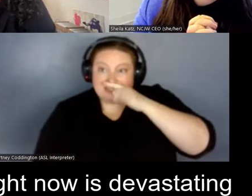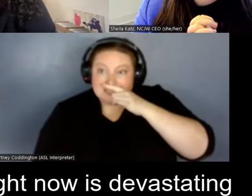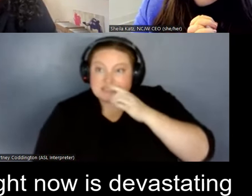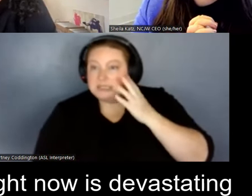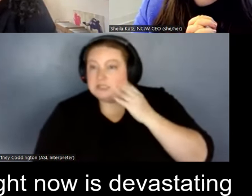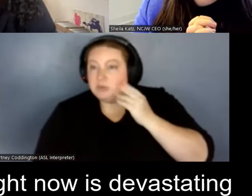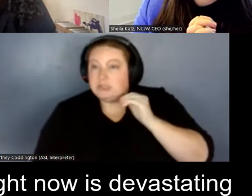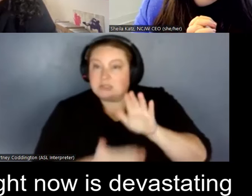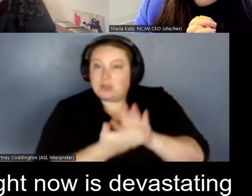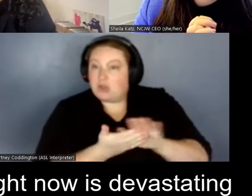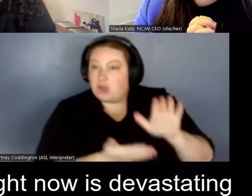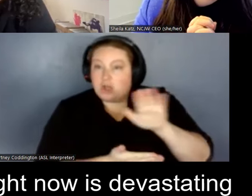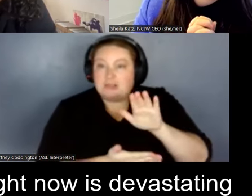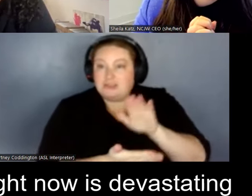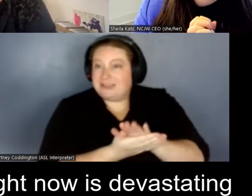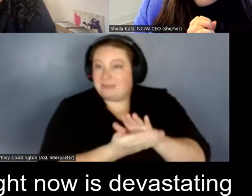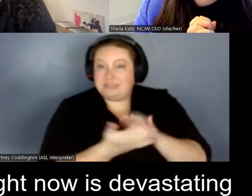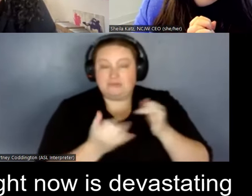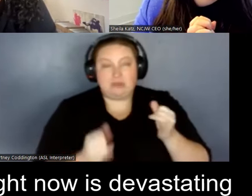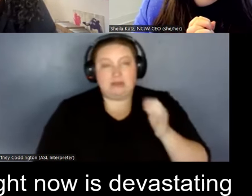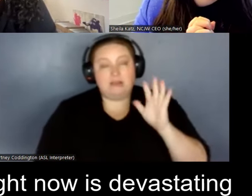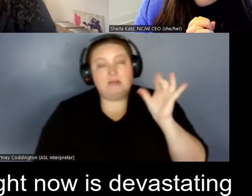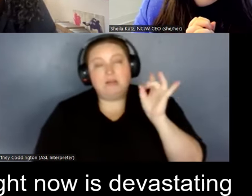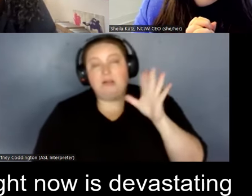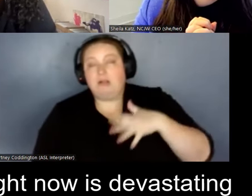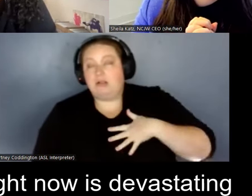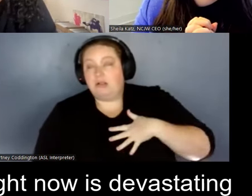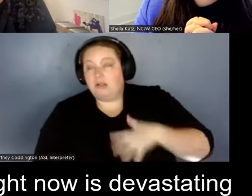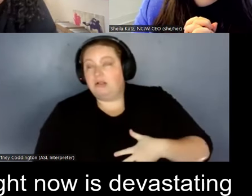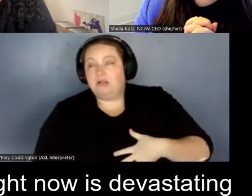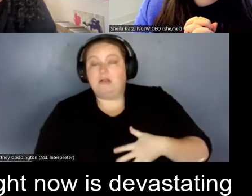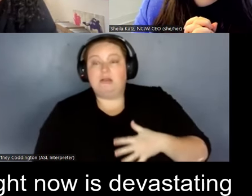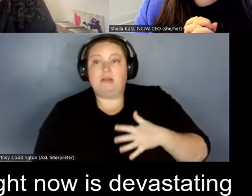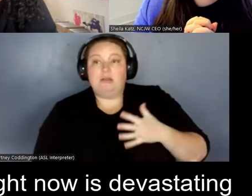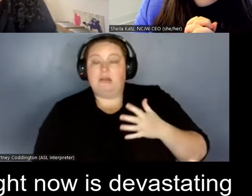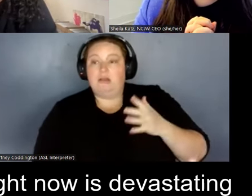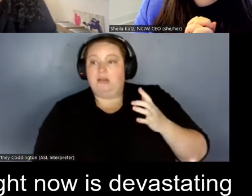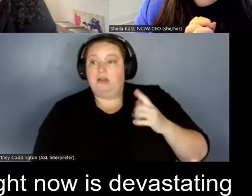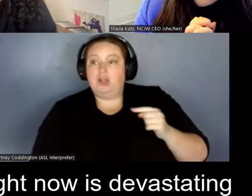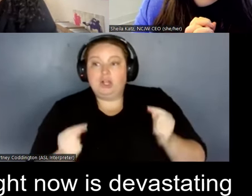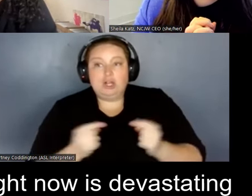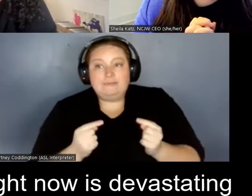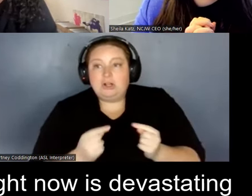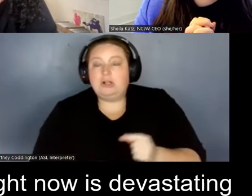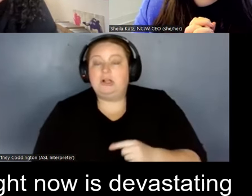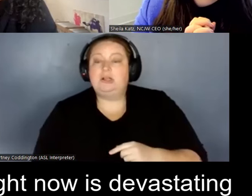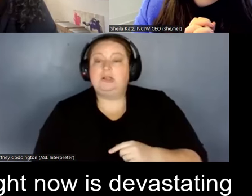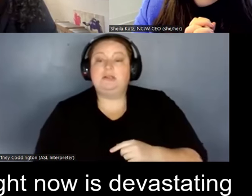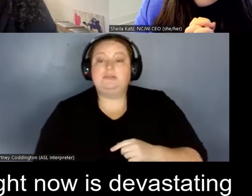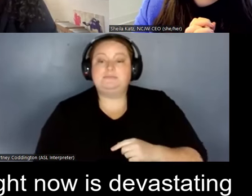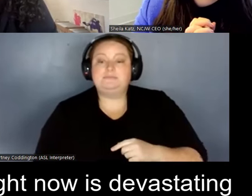now is devastating and hurtful. And so I think,